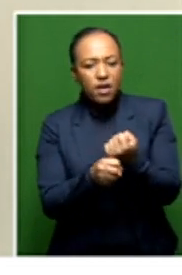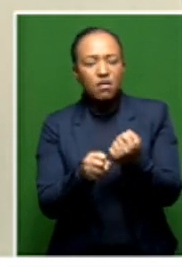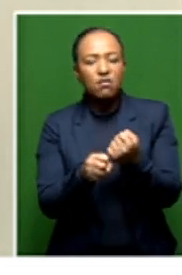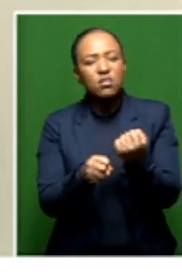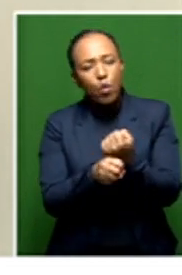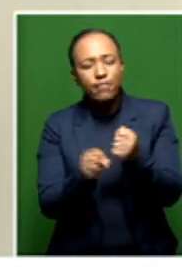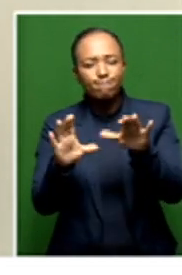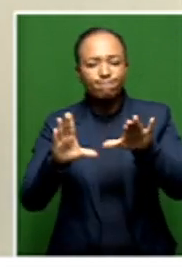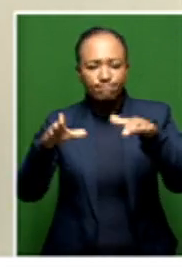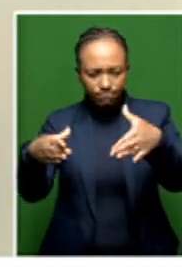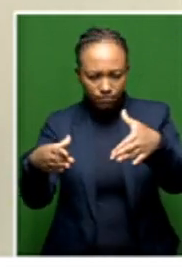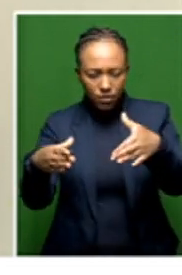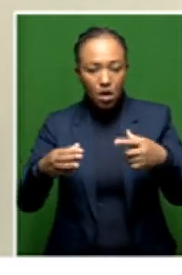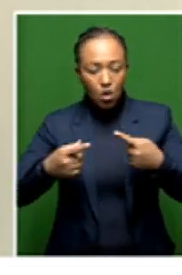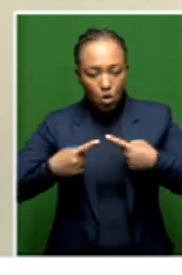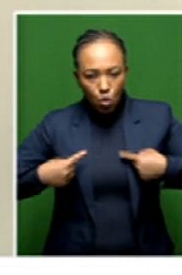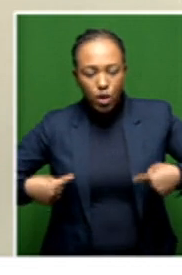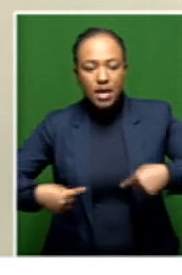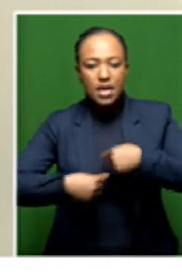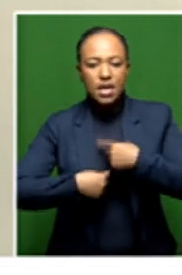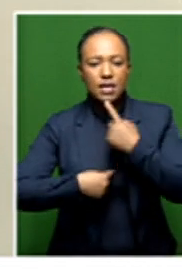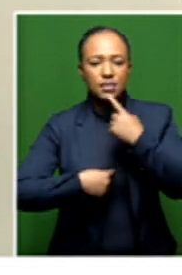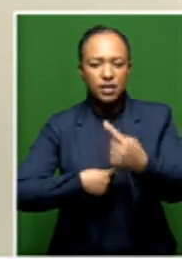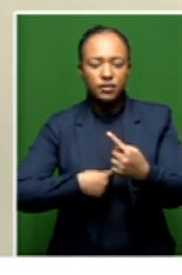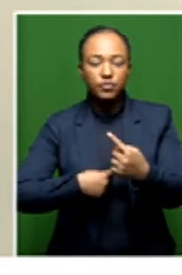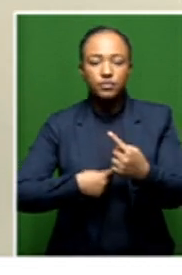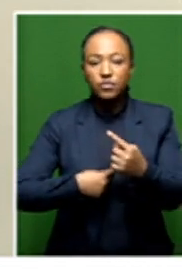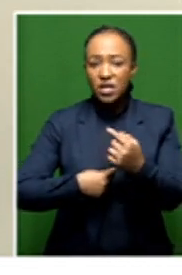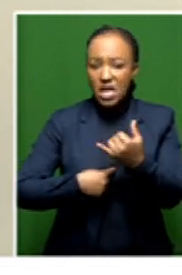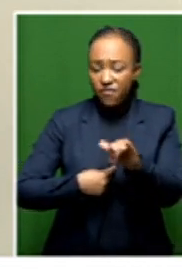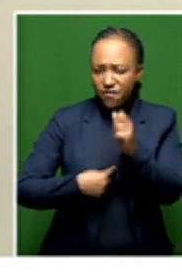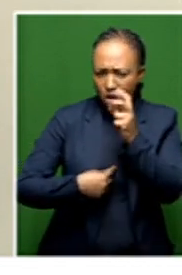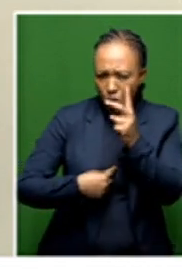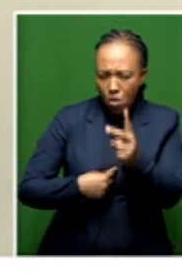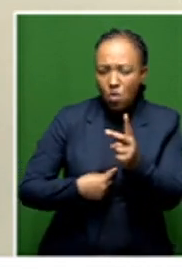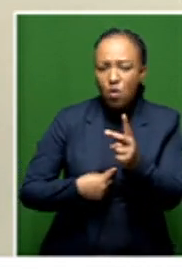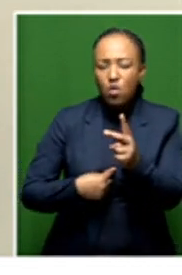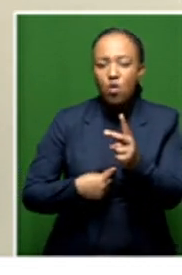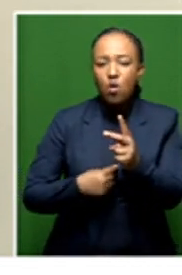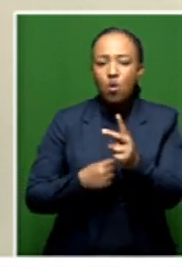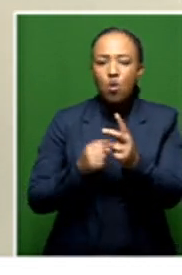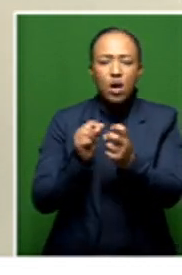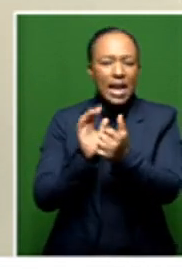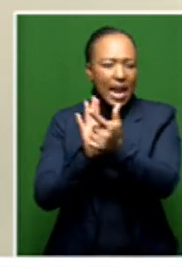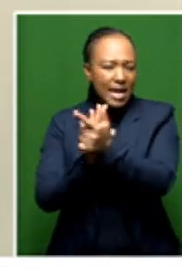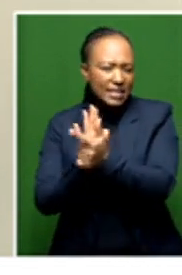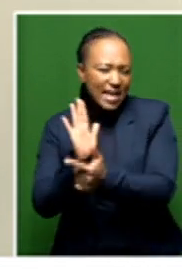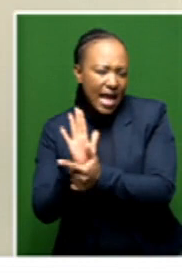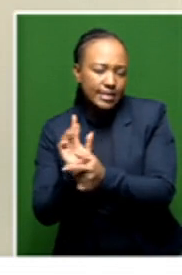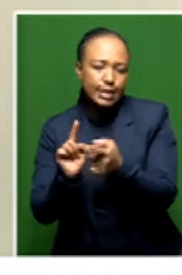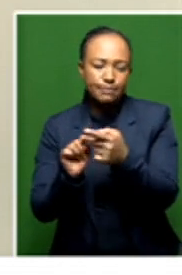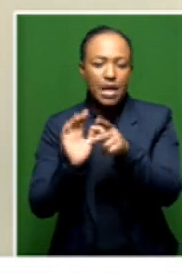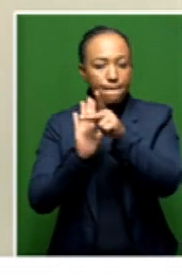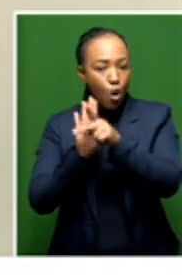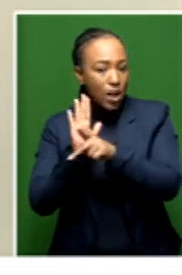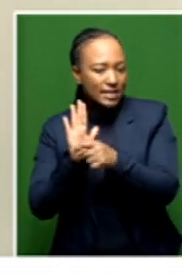working class. And we're saying that because if you look into the legislation and the policies